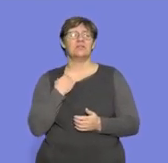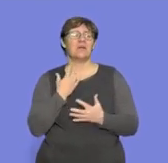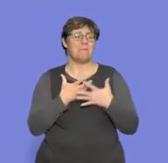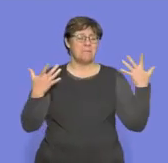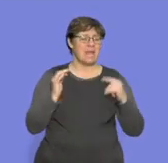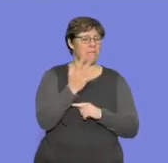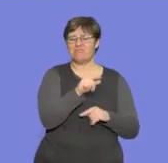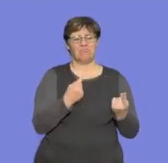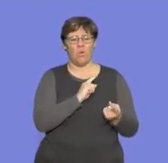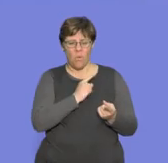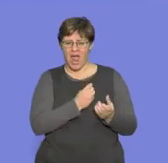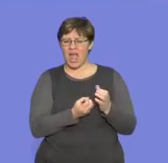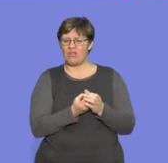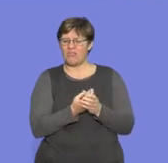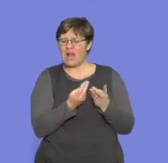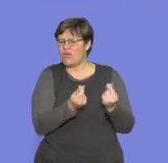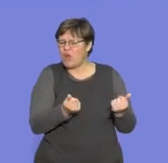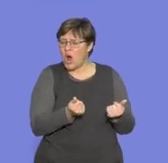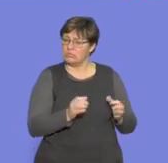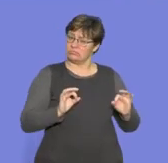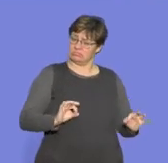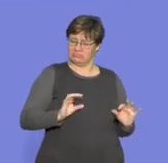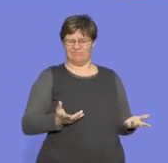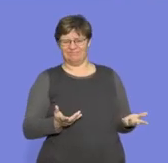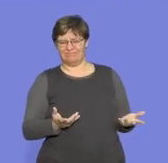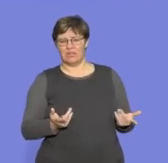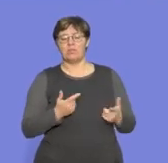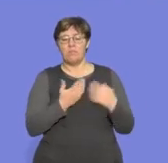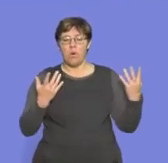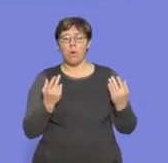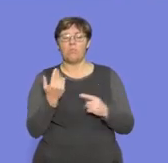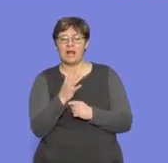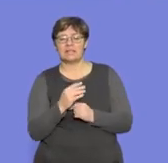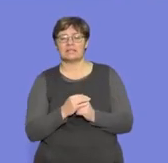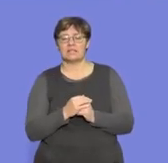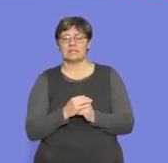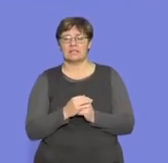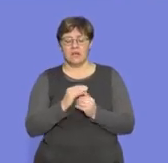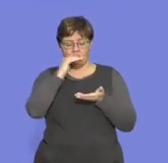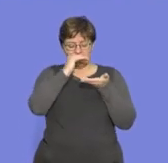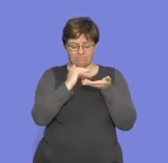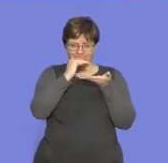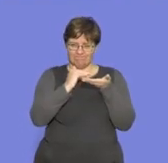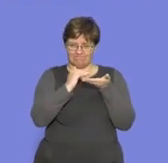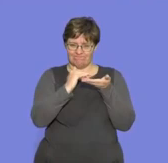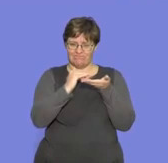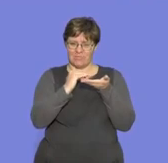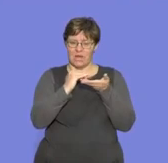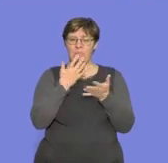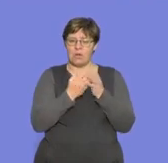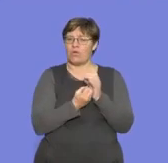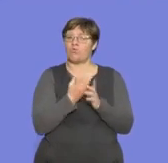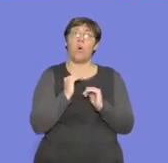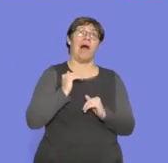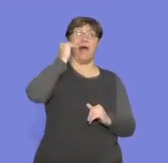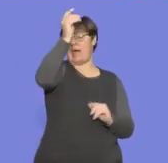in hence you these find areas that are often the plants that are have found in these extremely- areas are that often very plants that have reduced in extremely their ability that to are grow very high or reduced tall, in their they've ability to reduced grow high